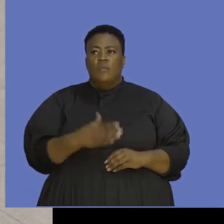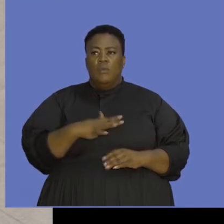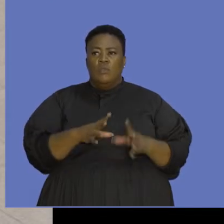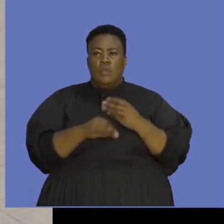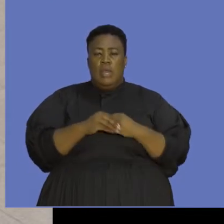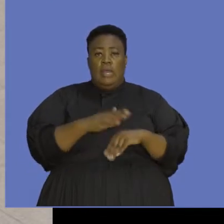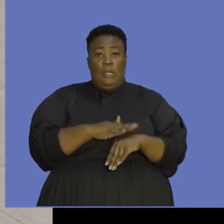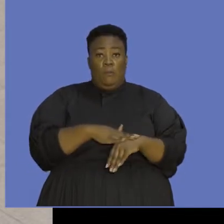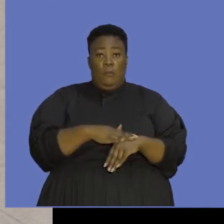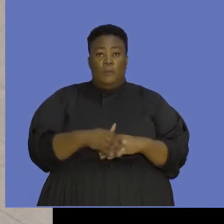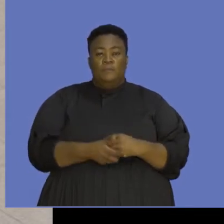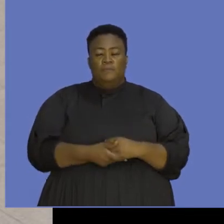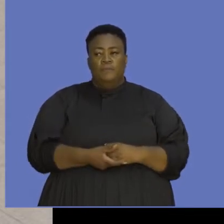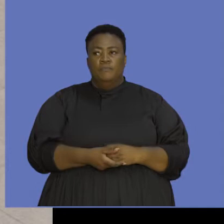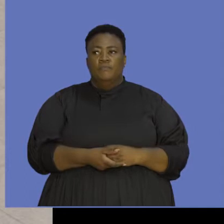Let's put them on.